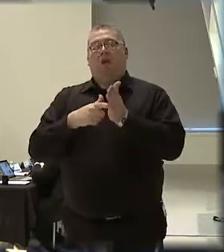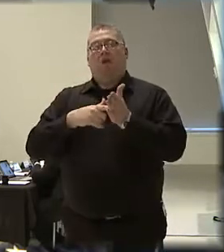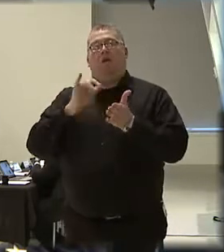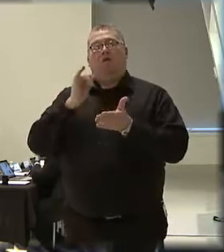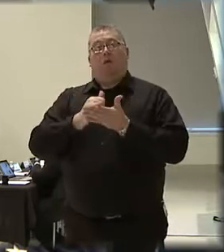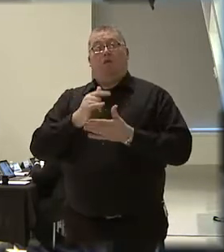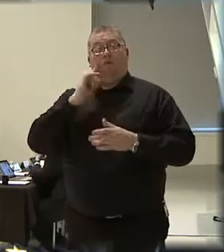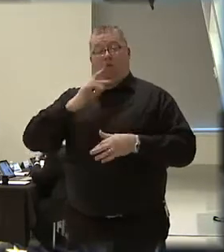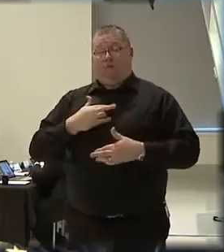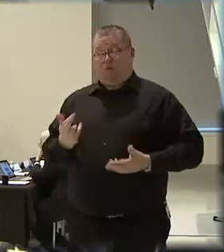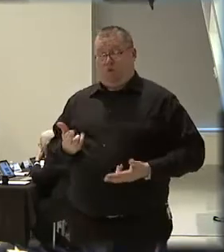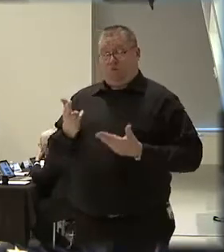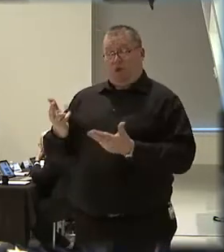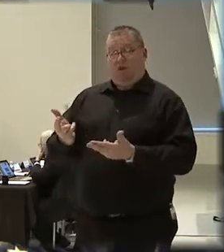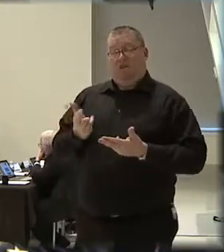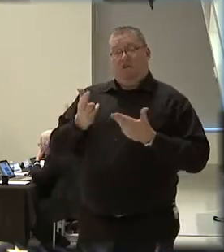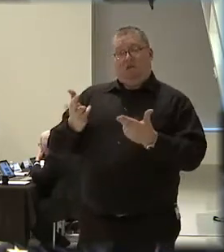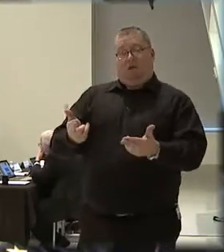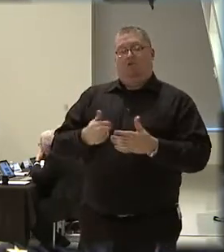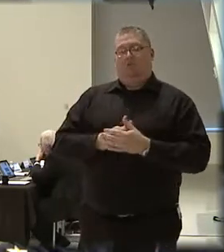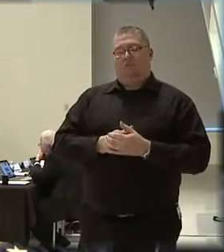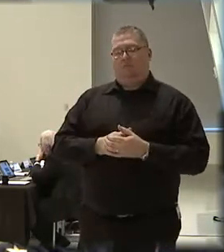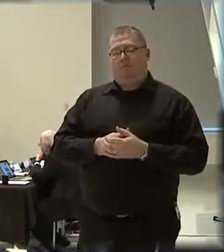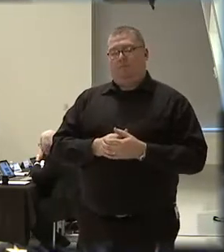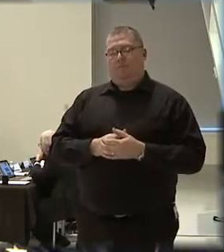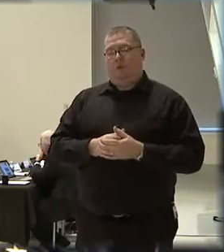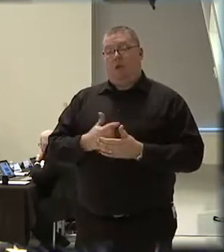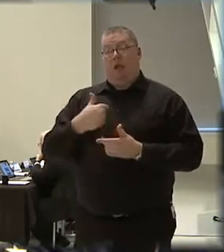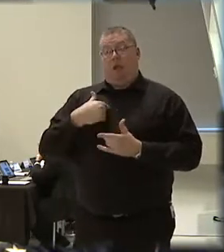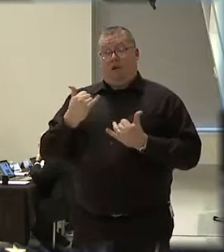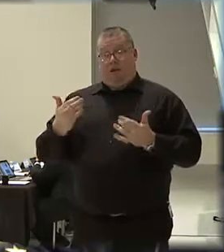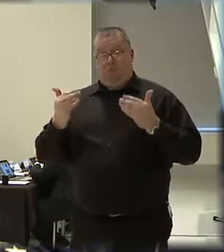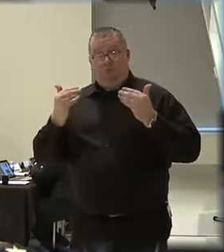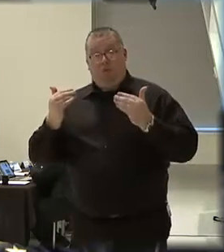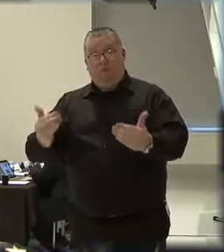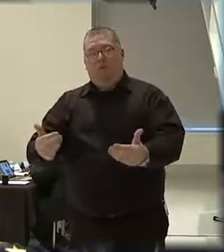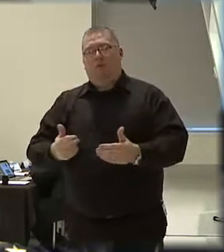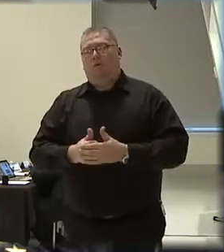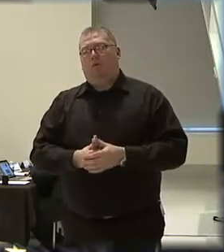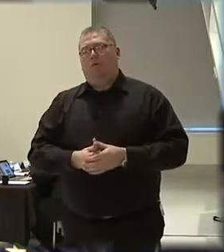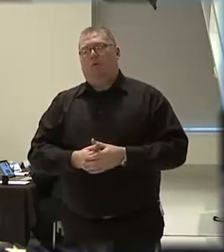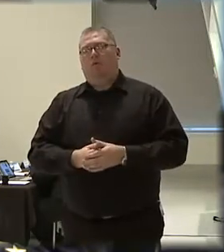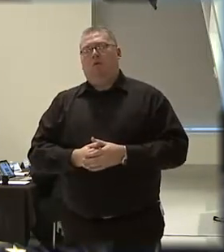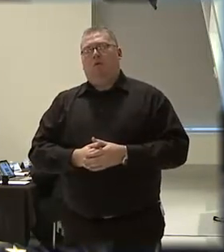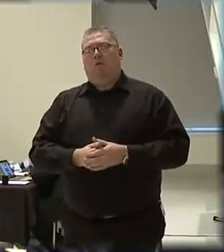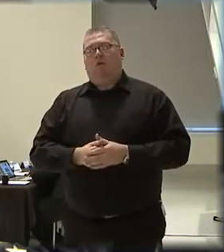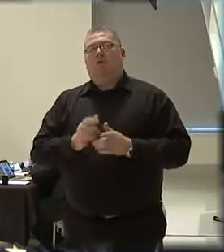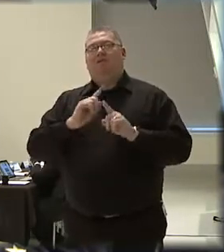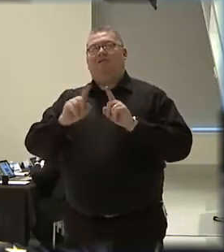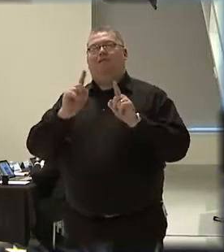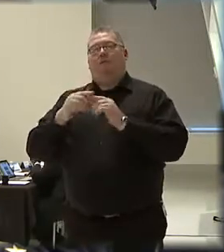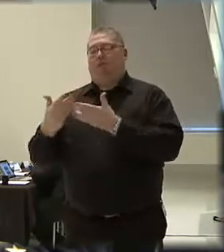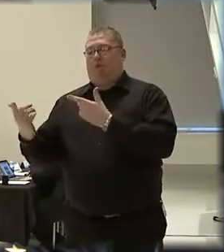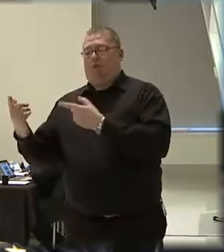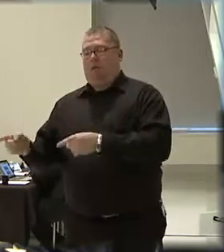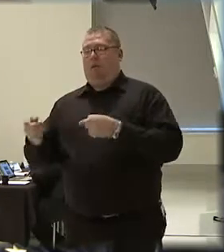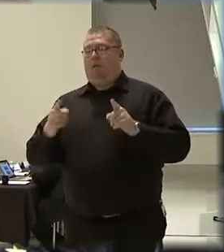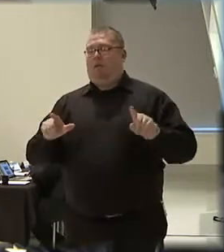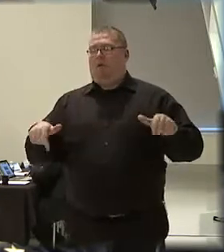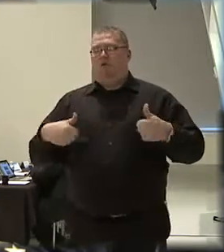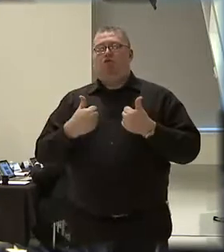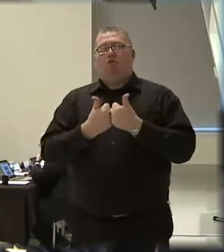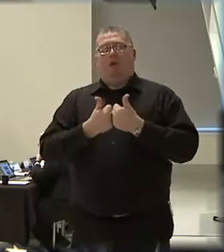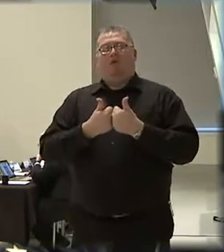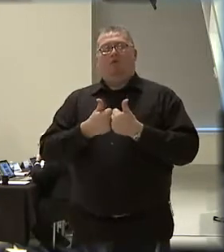the recommendations. As I moved forward, however, a series of incidents occurred that challenged our efforts.